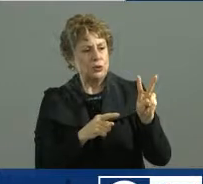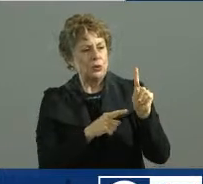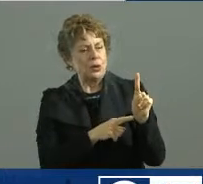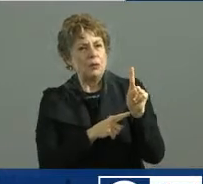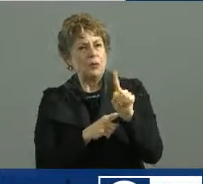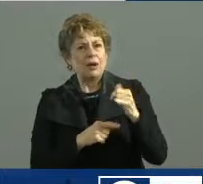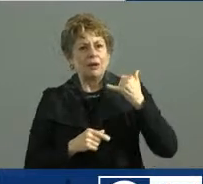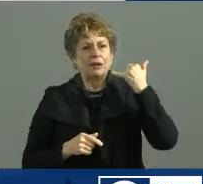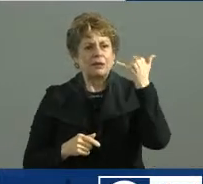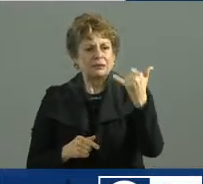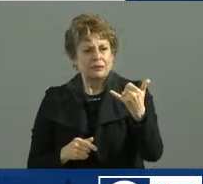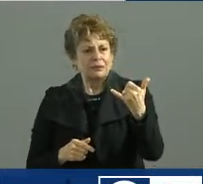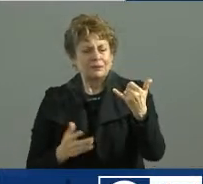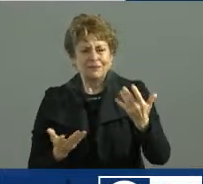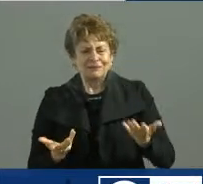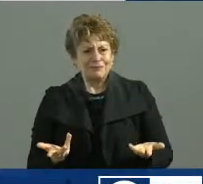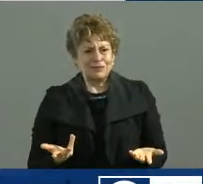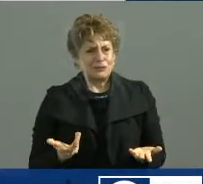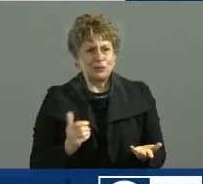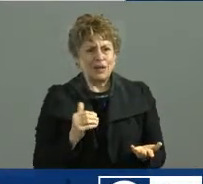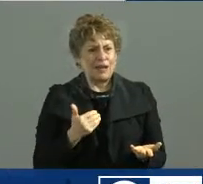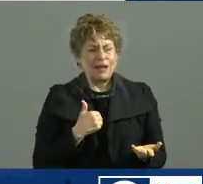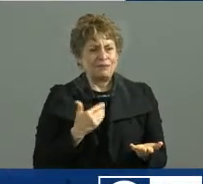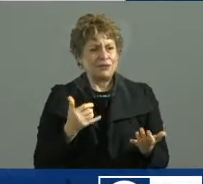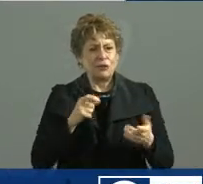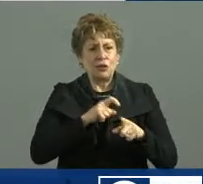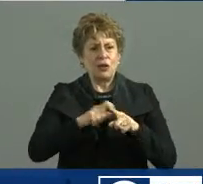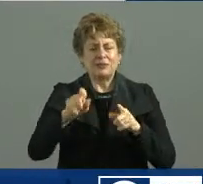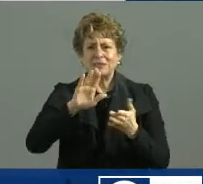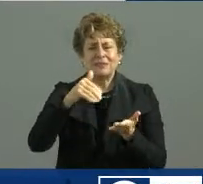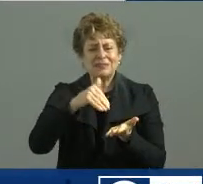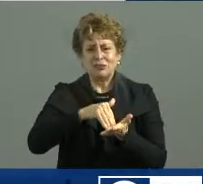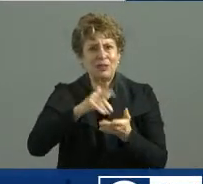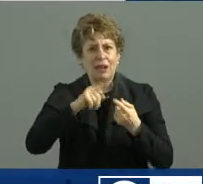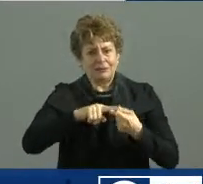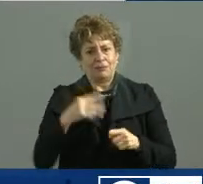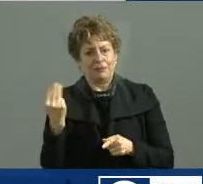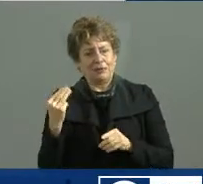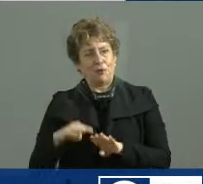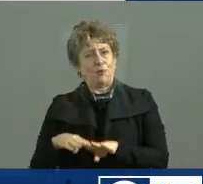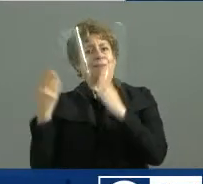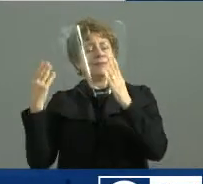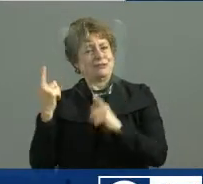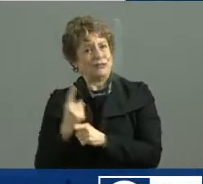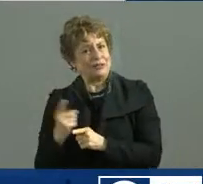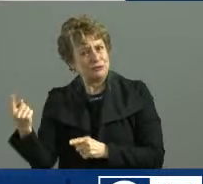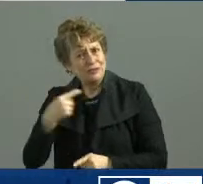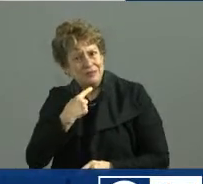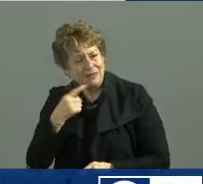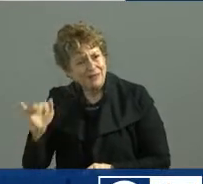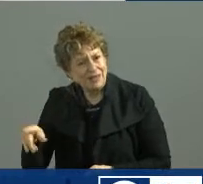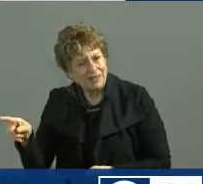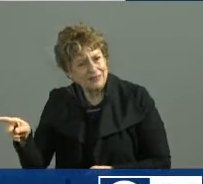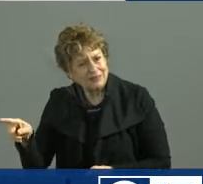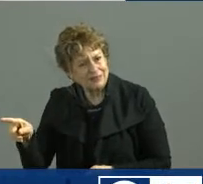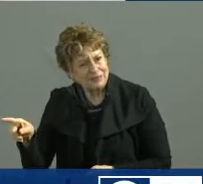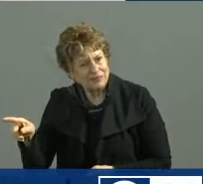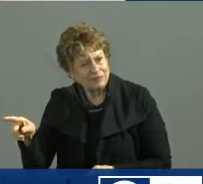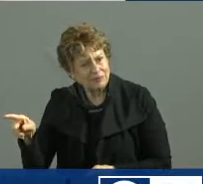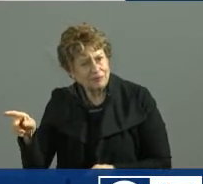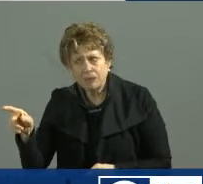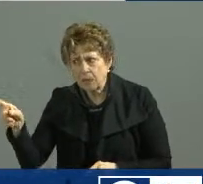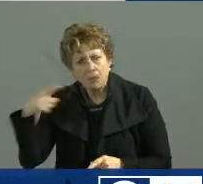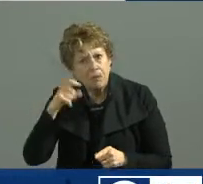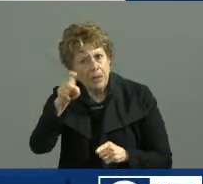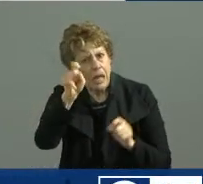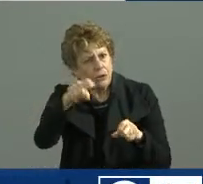center number posted until Monday, is that right? Right, but 211, so you could call 211, and if a county's